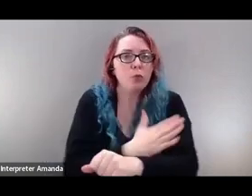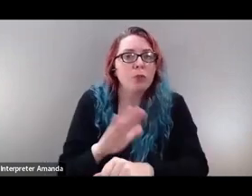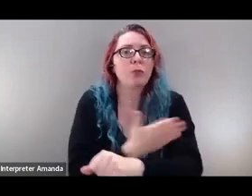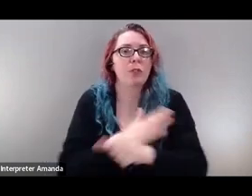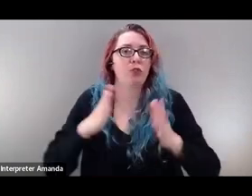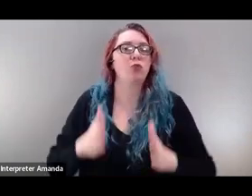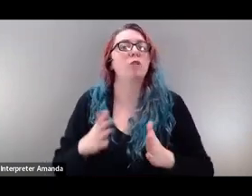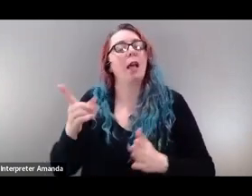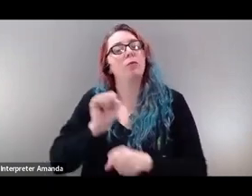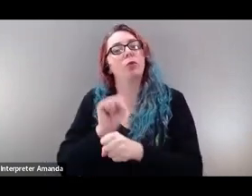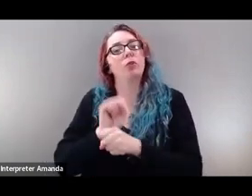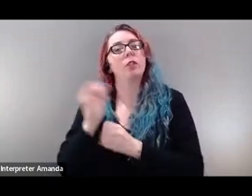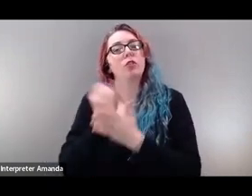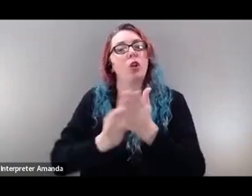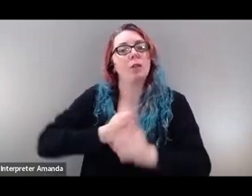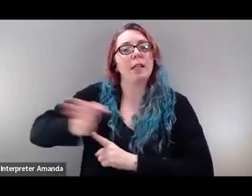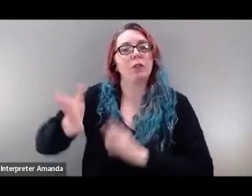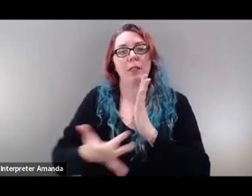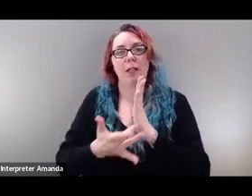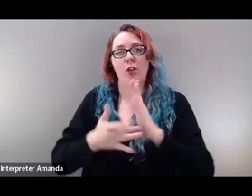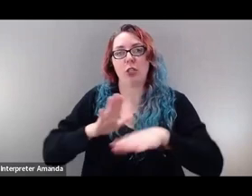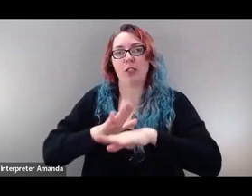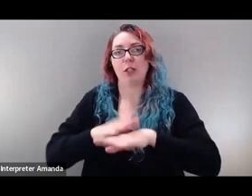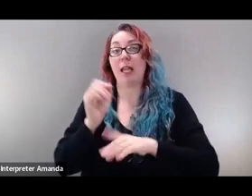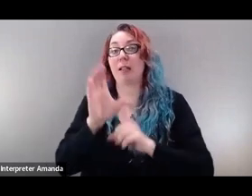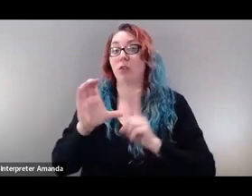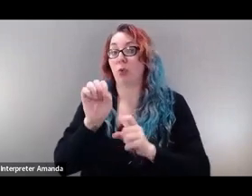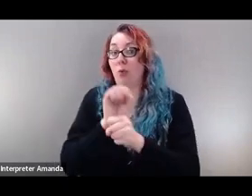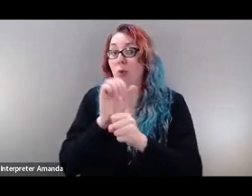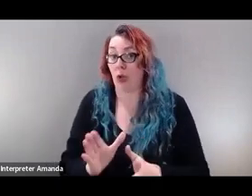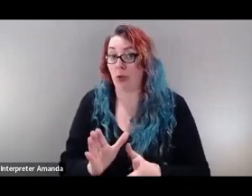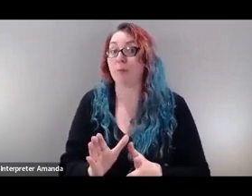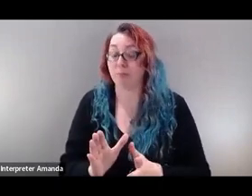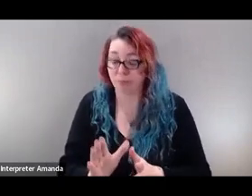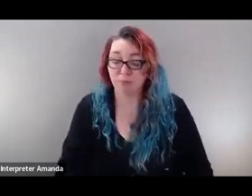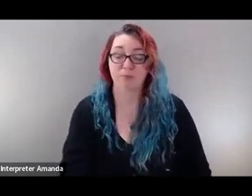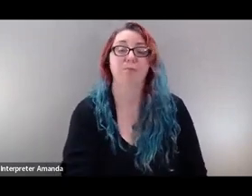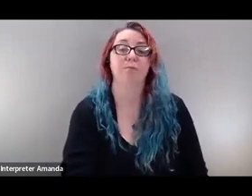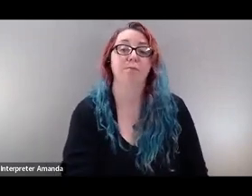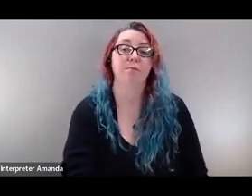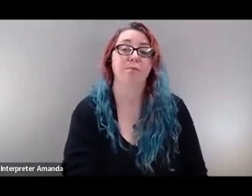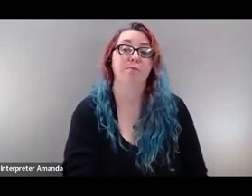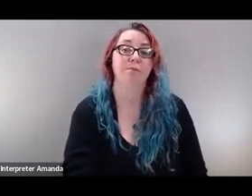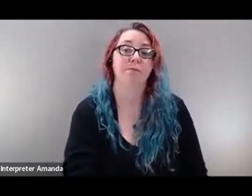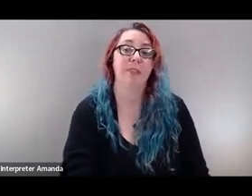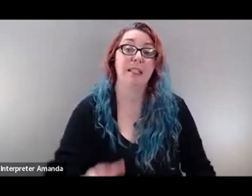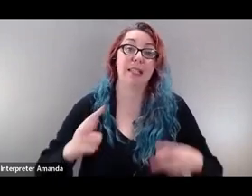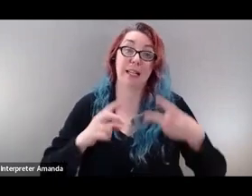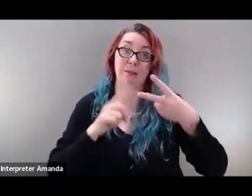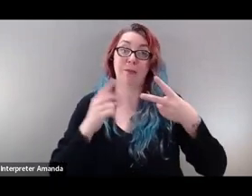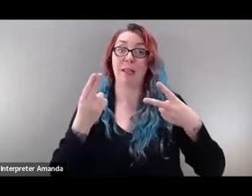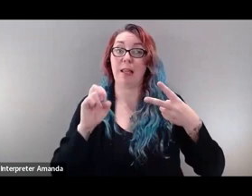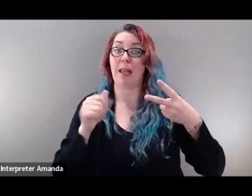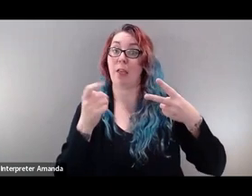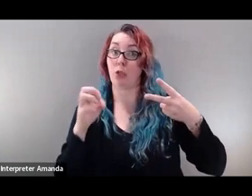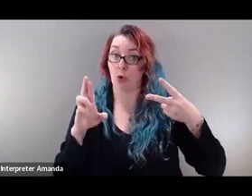art sector as a technology consultant and cultural worker. Anju will be in conversation with Heather Steinhagen, joining